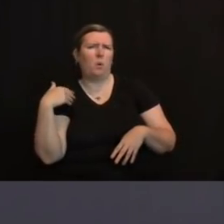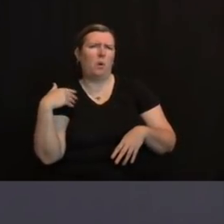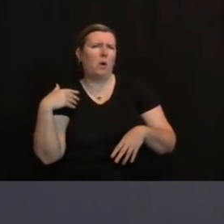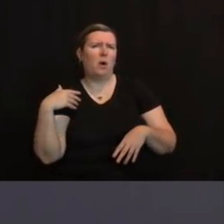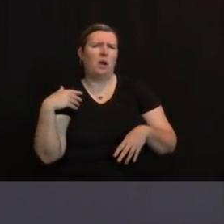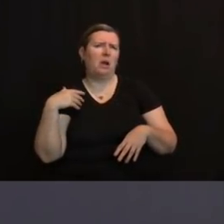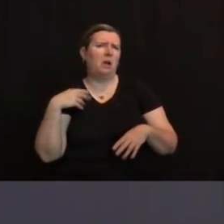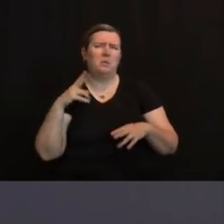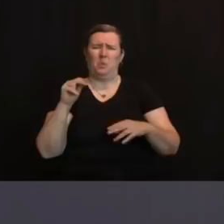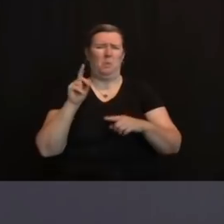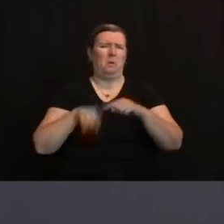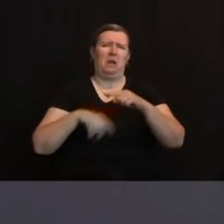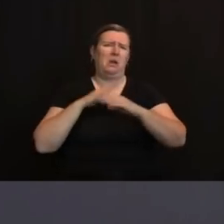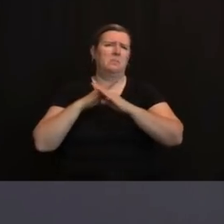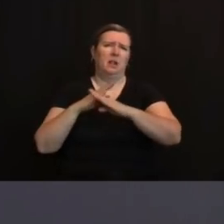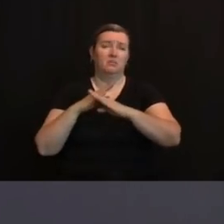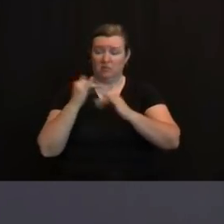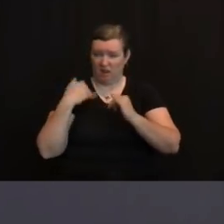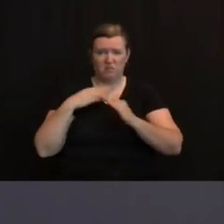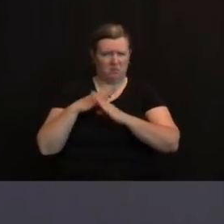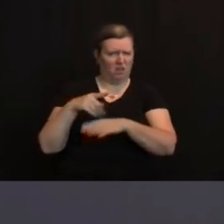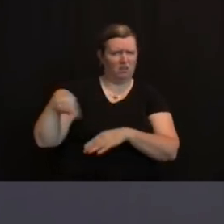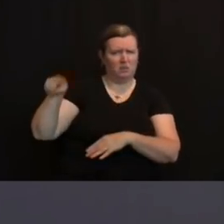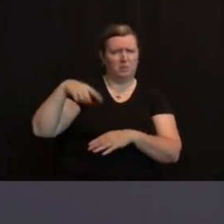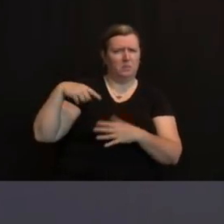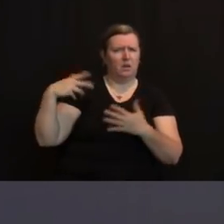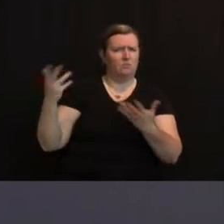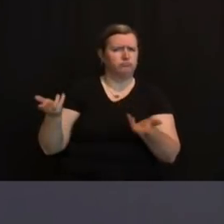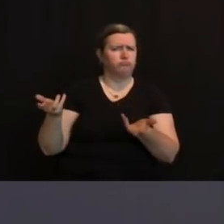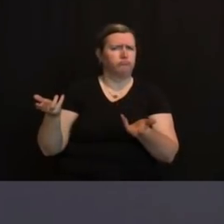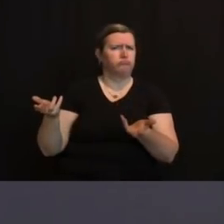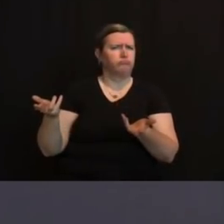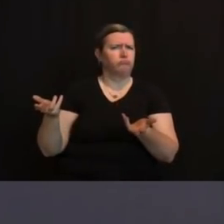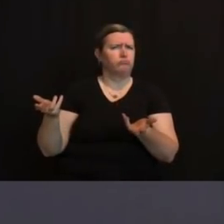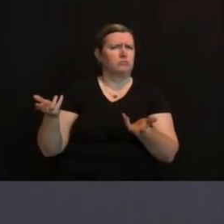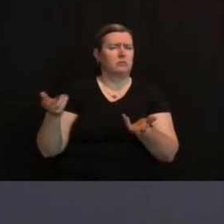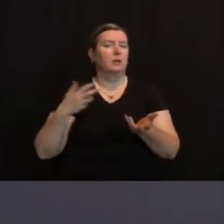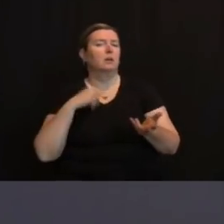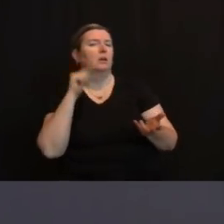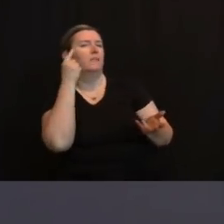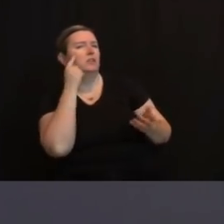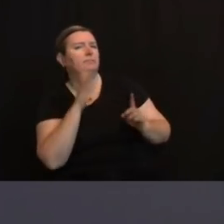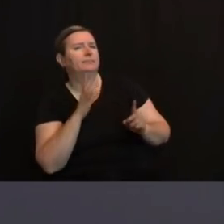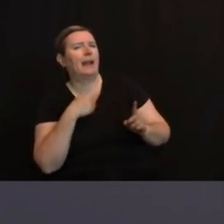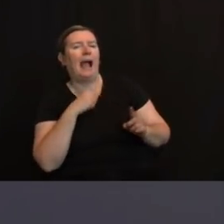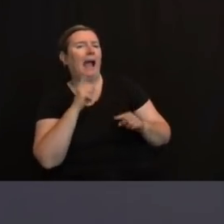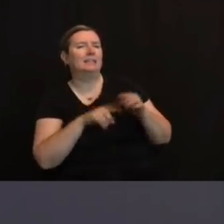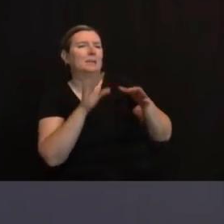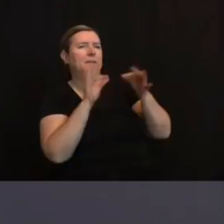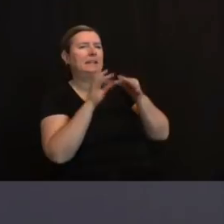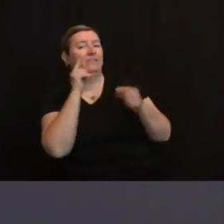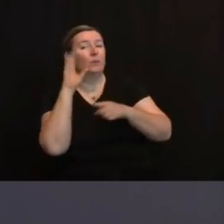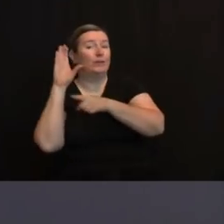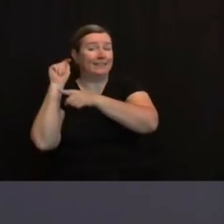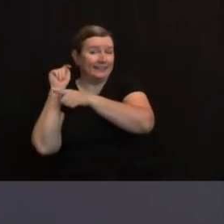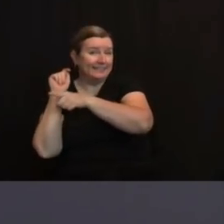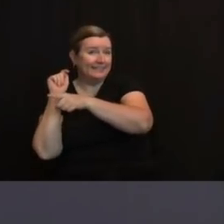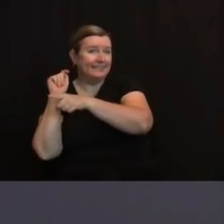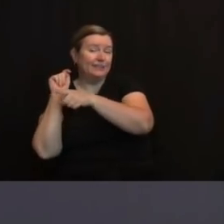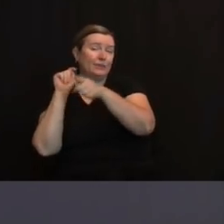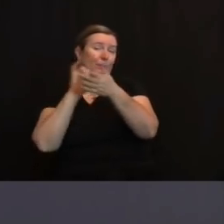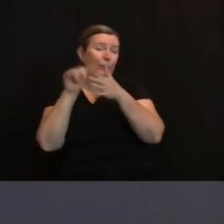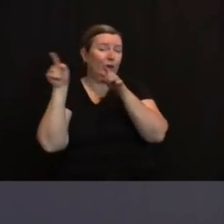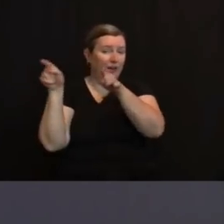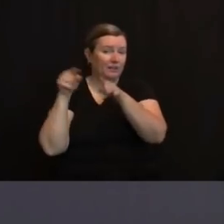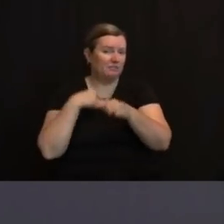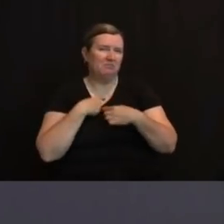be quarantined. Yeah, I can't speak for Governor Cuomo or Lamont, other than they've been great partners. I'll speak for myself. This is not retaliation